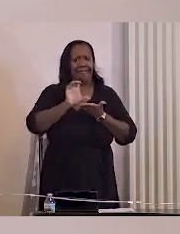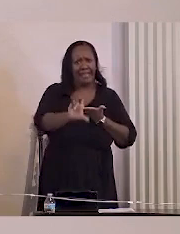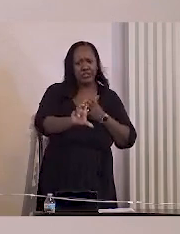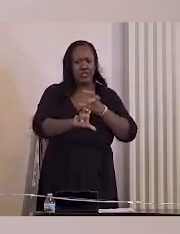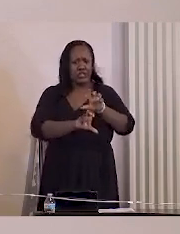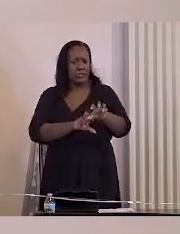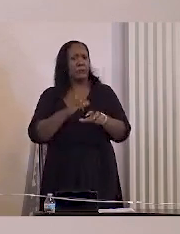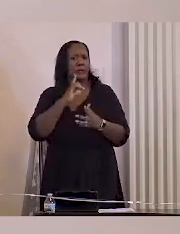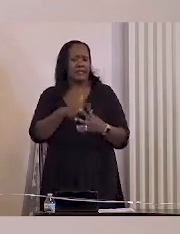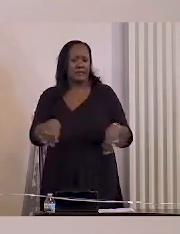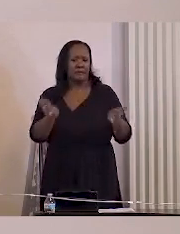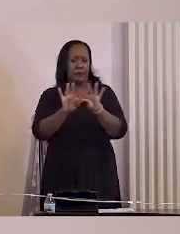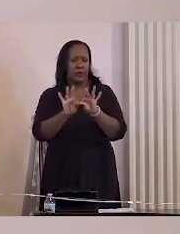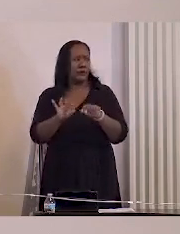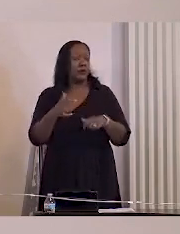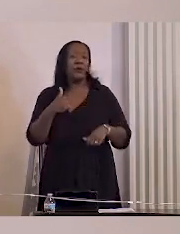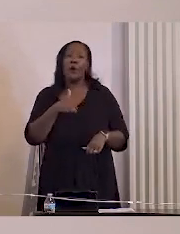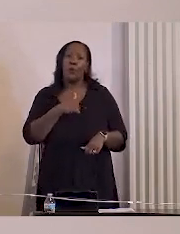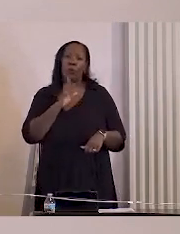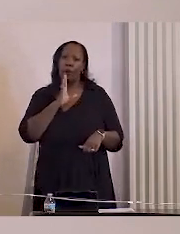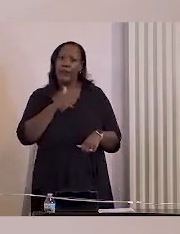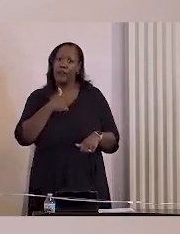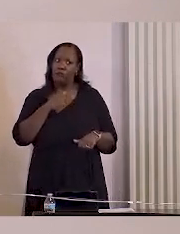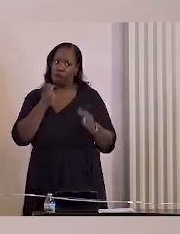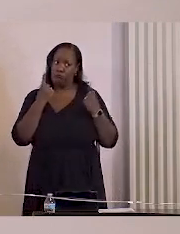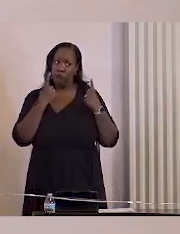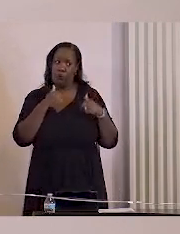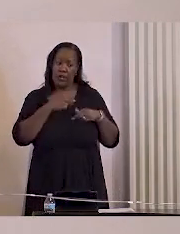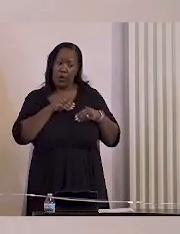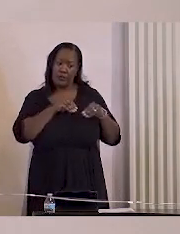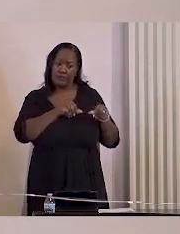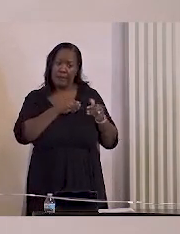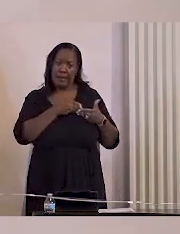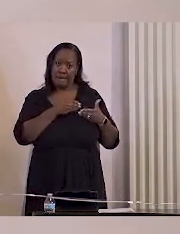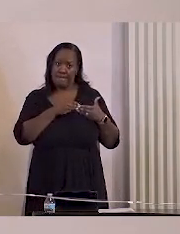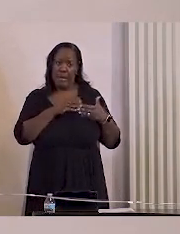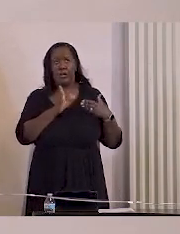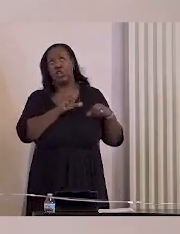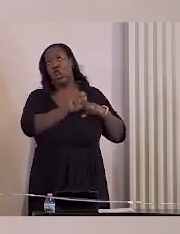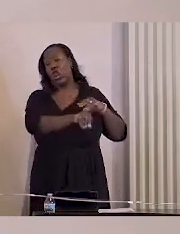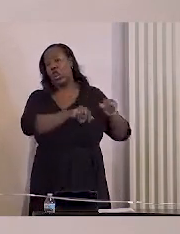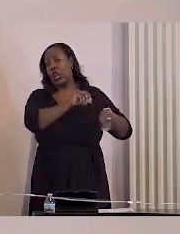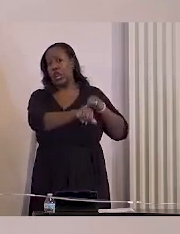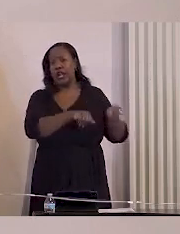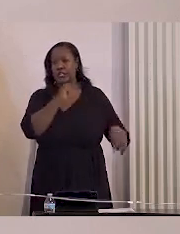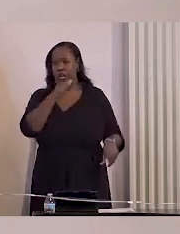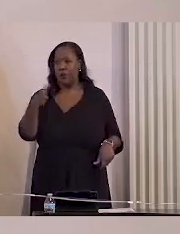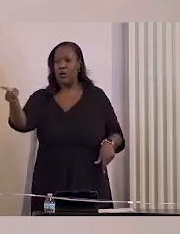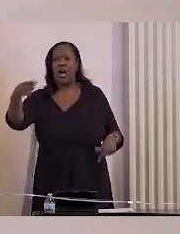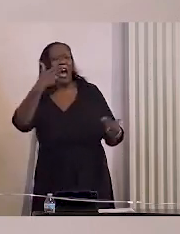But we don't spend money lightly.